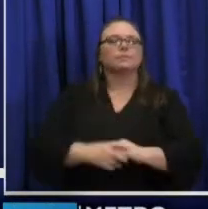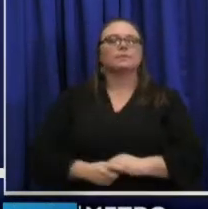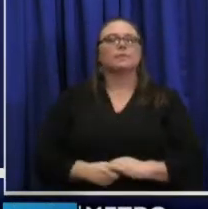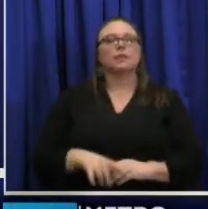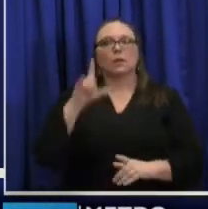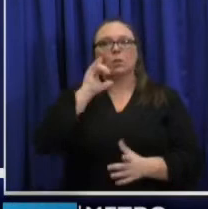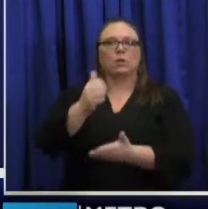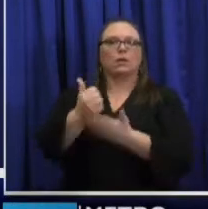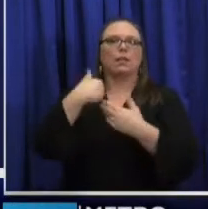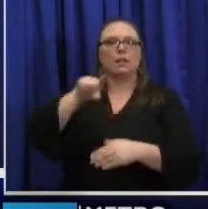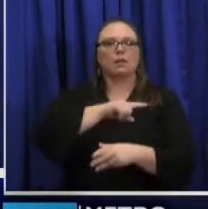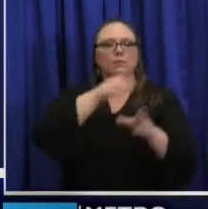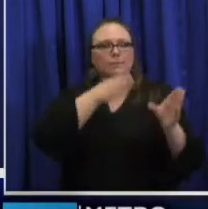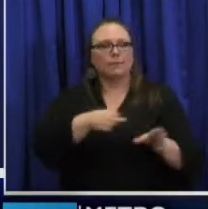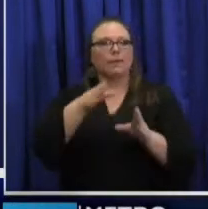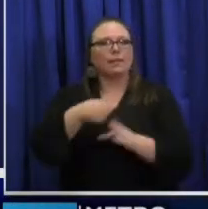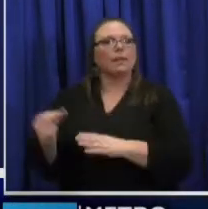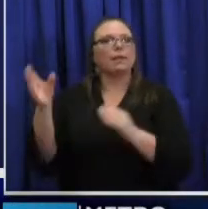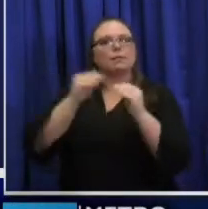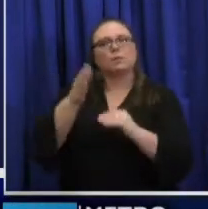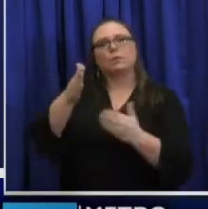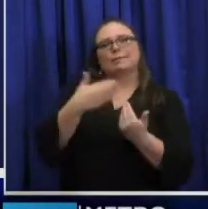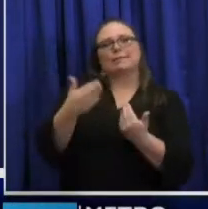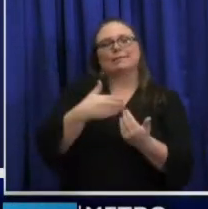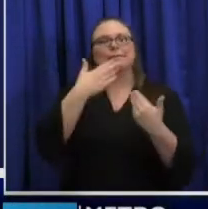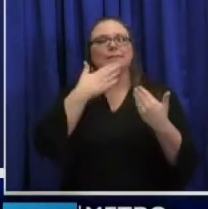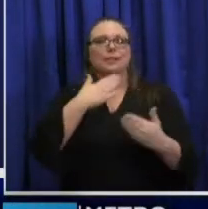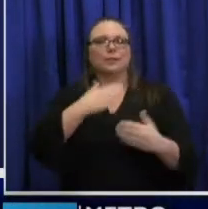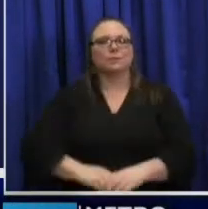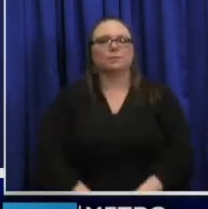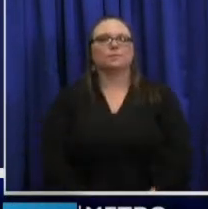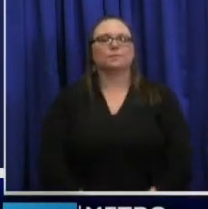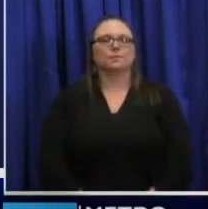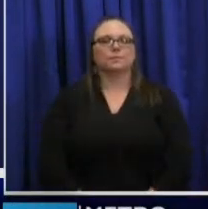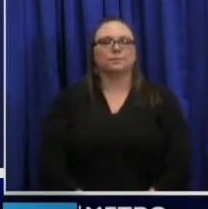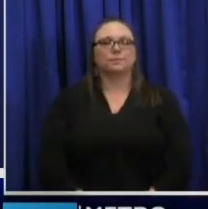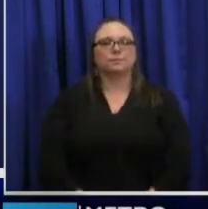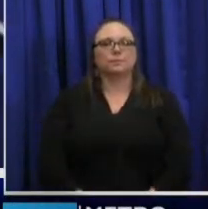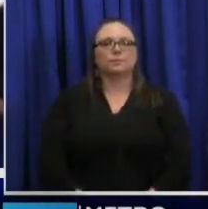which will help us be better able to plan. Thank you.